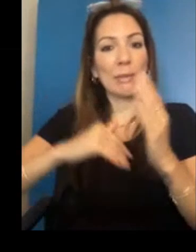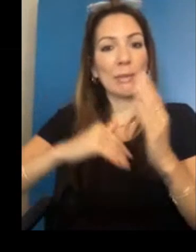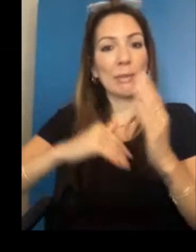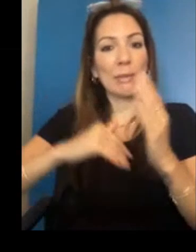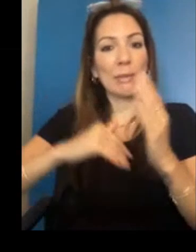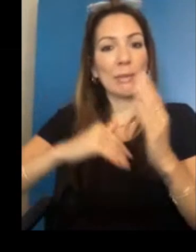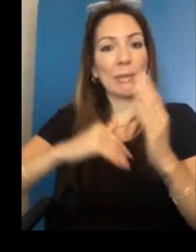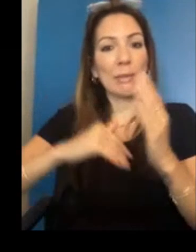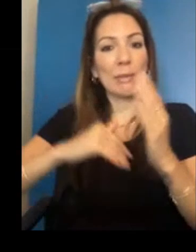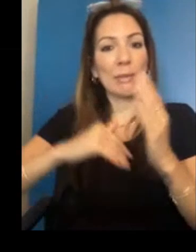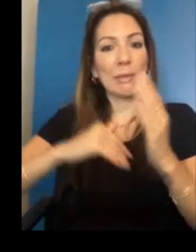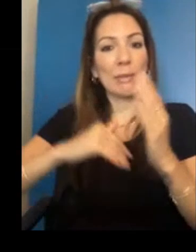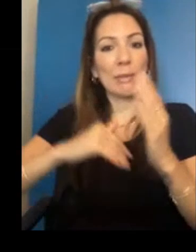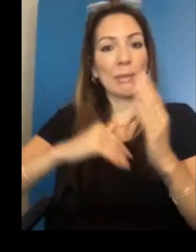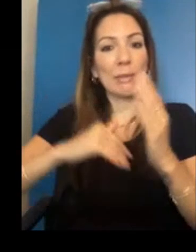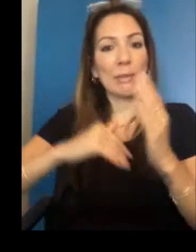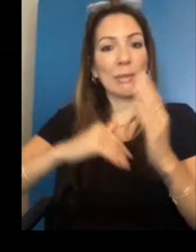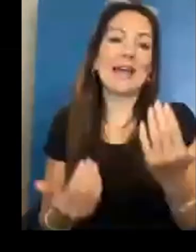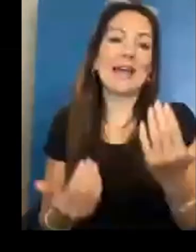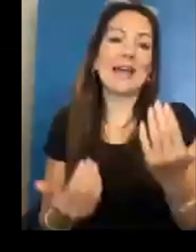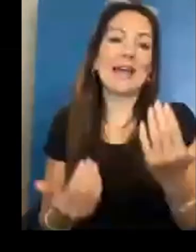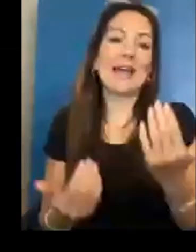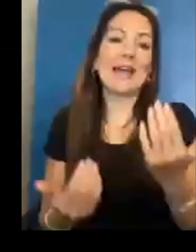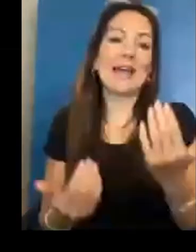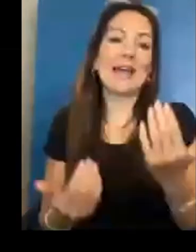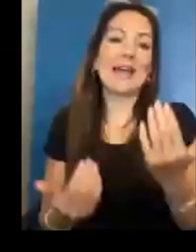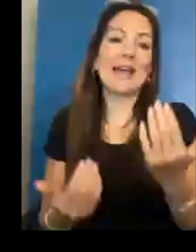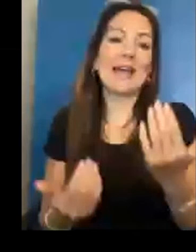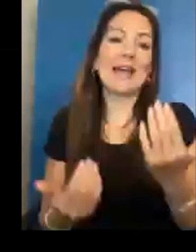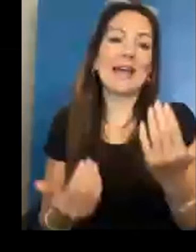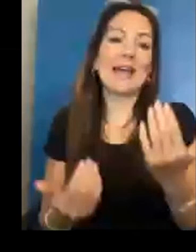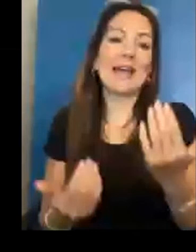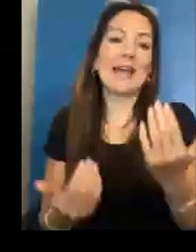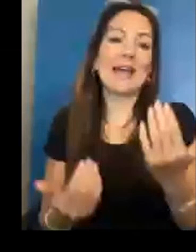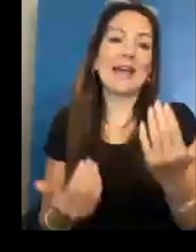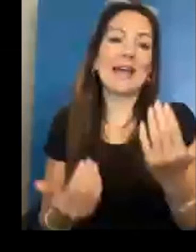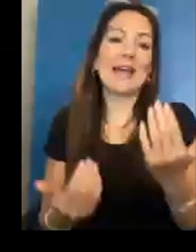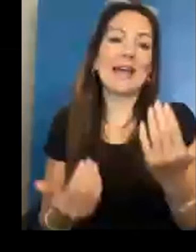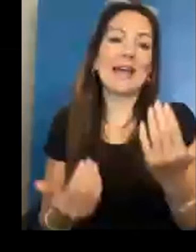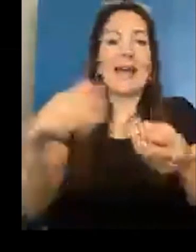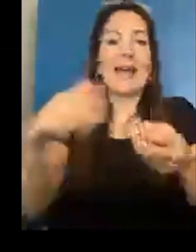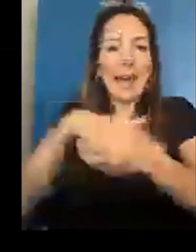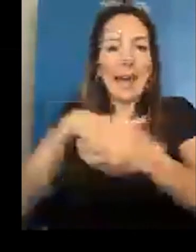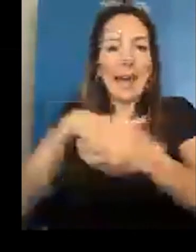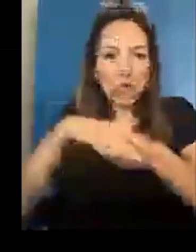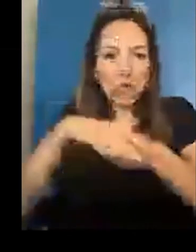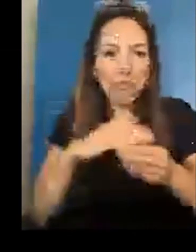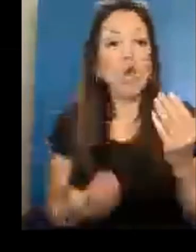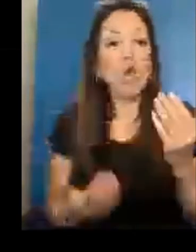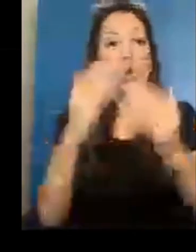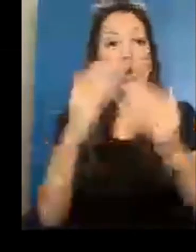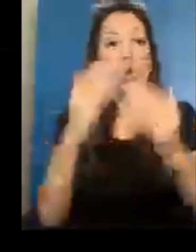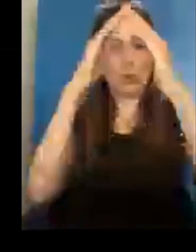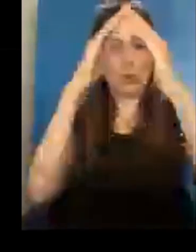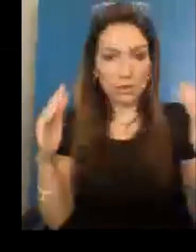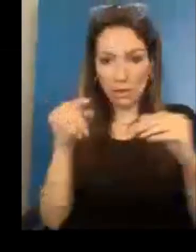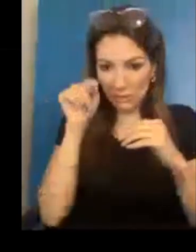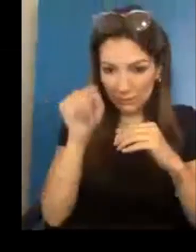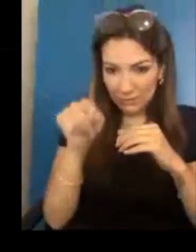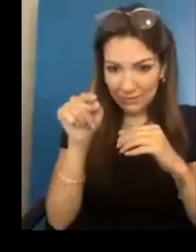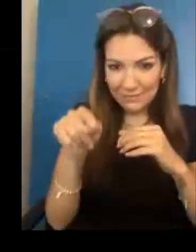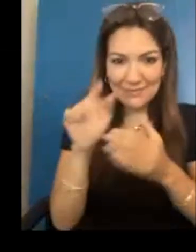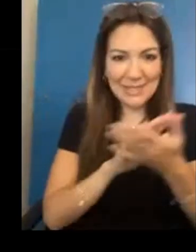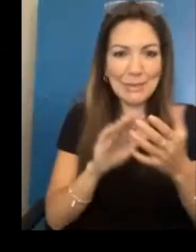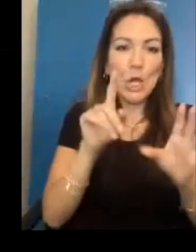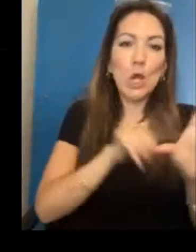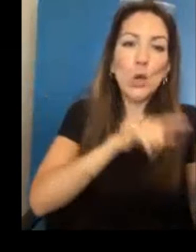lots of amenities in the new park, including Pavilion Cafe, play areas. There's a youth shelter that we've worked with a local school to design for young